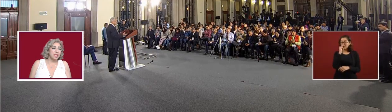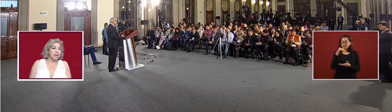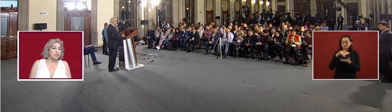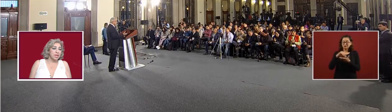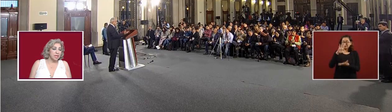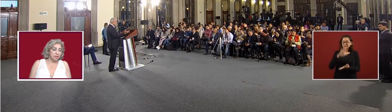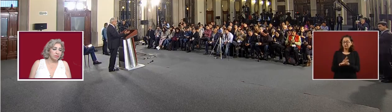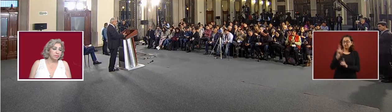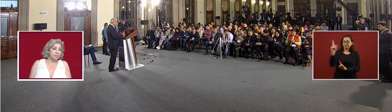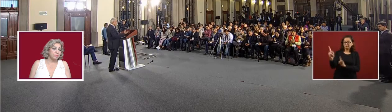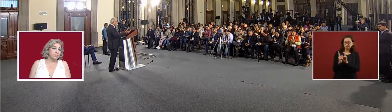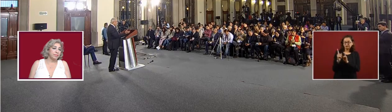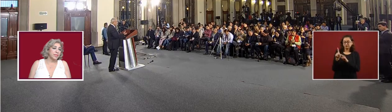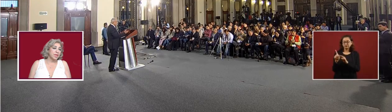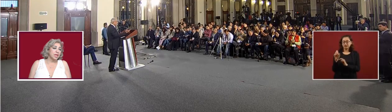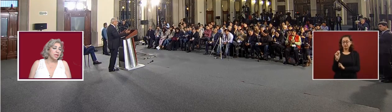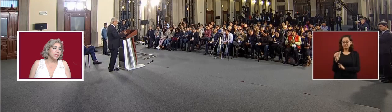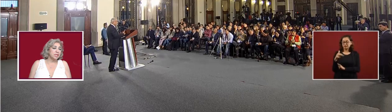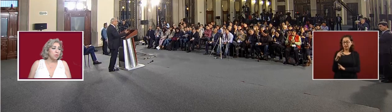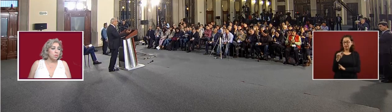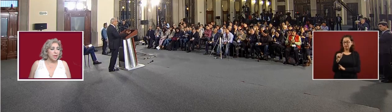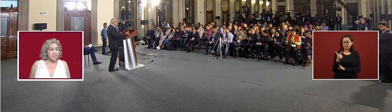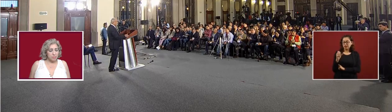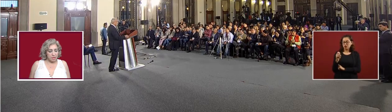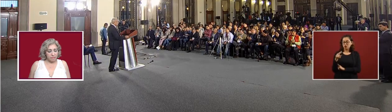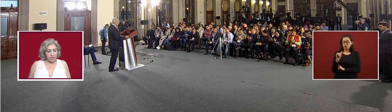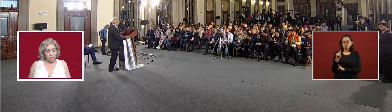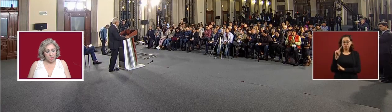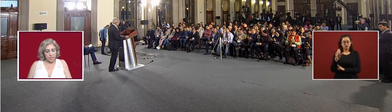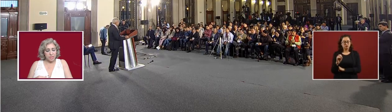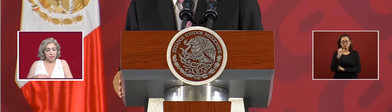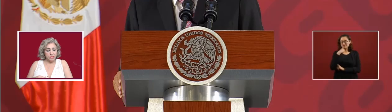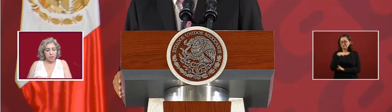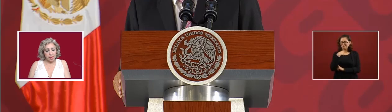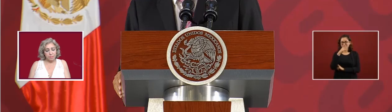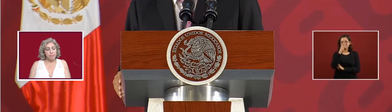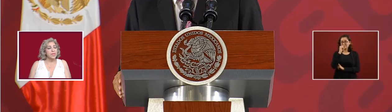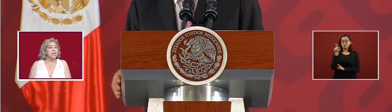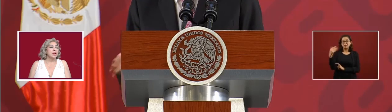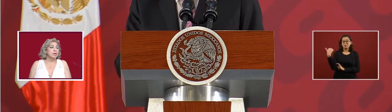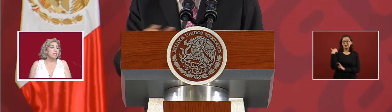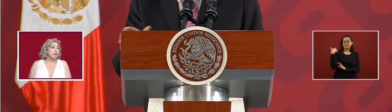Santiago Nieto because he asked me if he wanted to